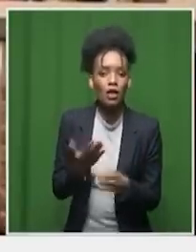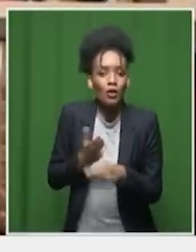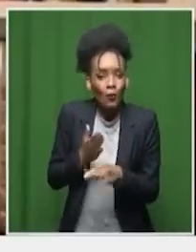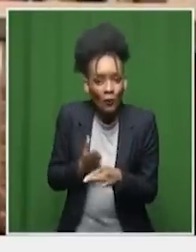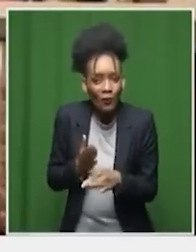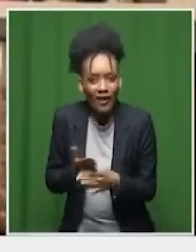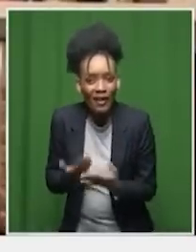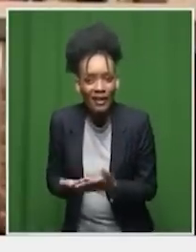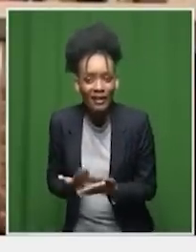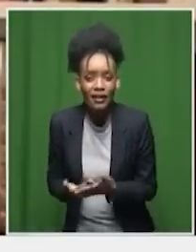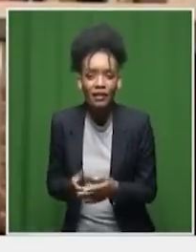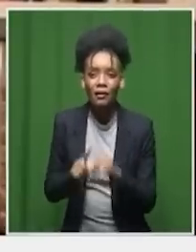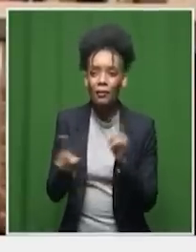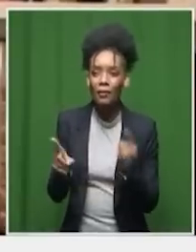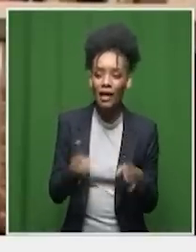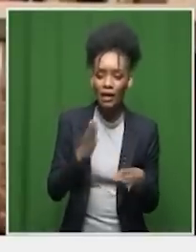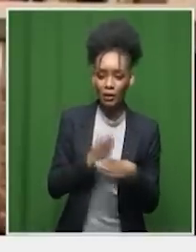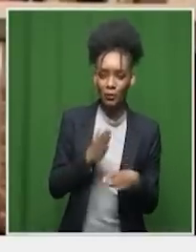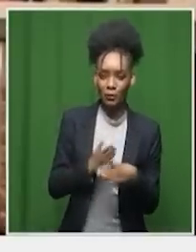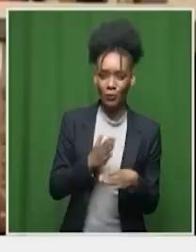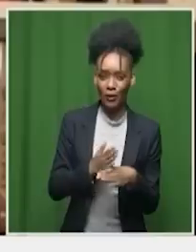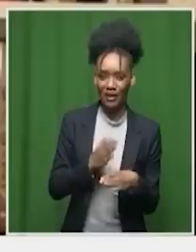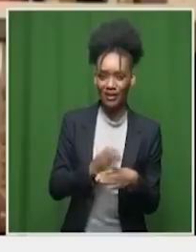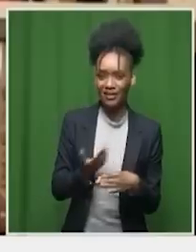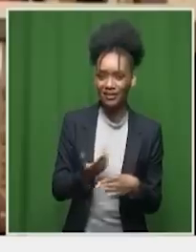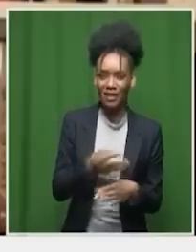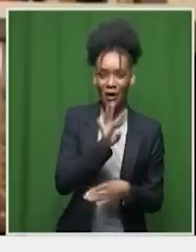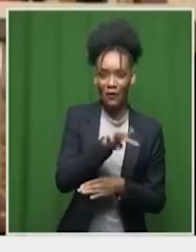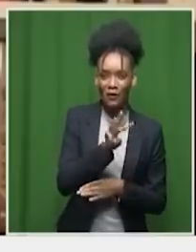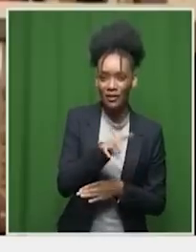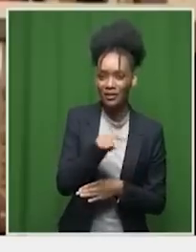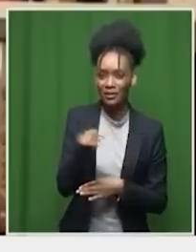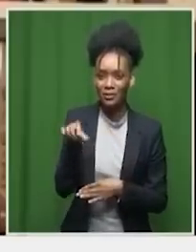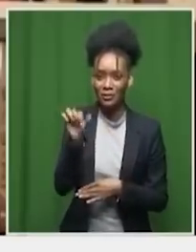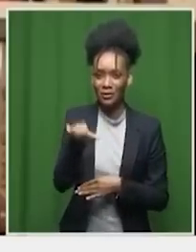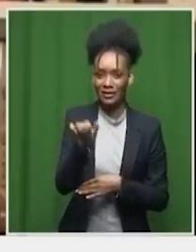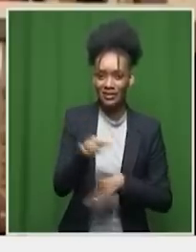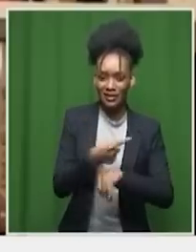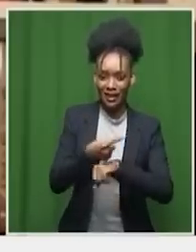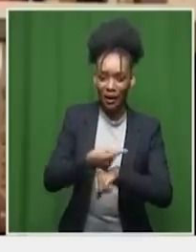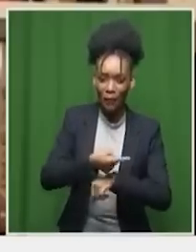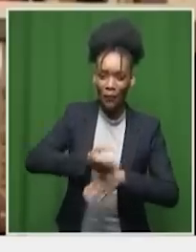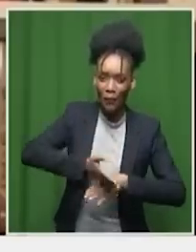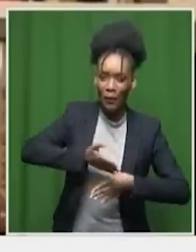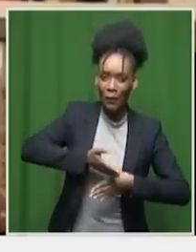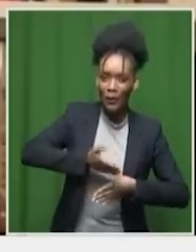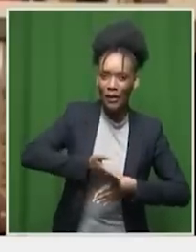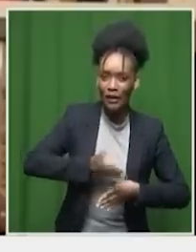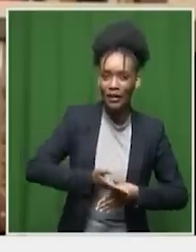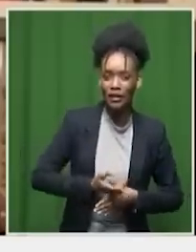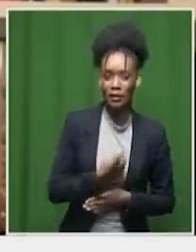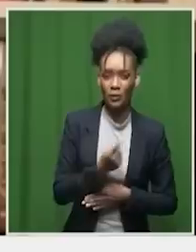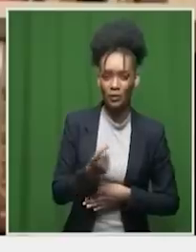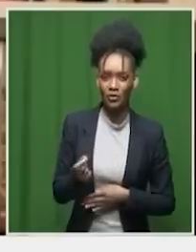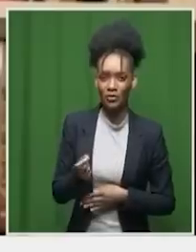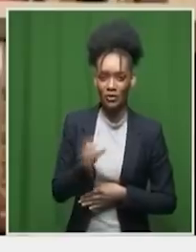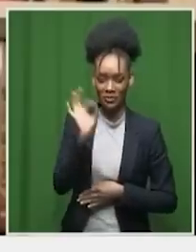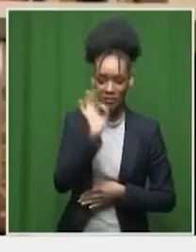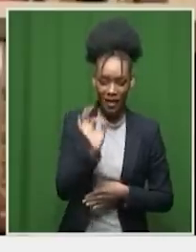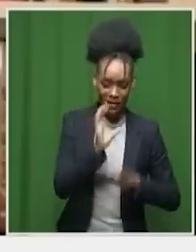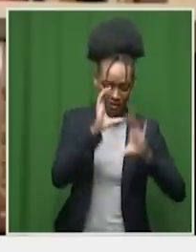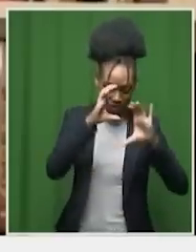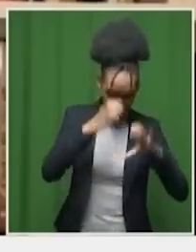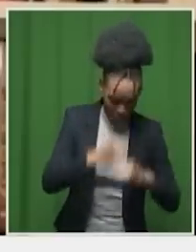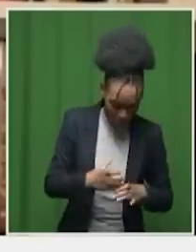that actually requires 14 to 16 hours a day of 100% concentration, hands-on,